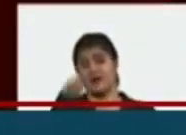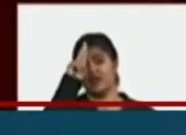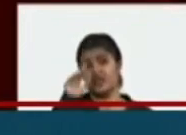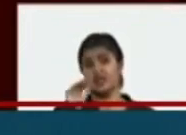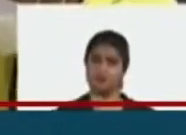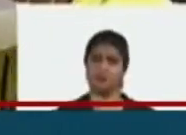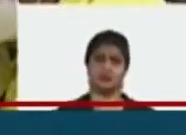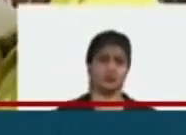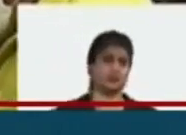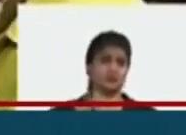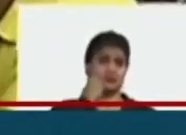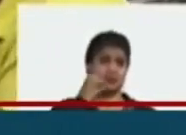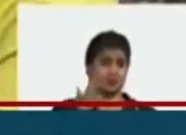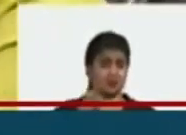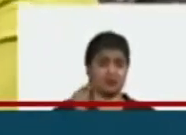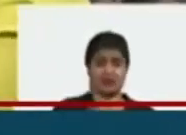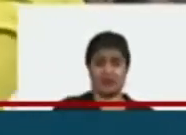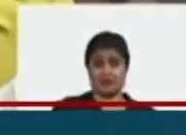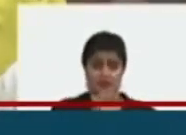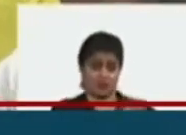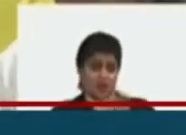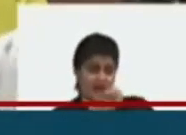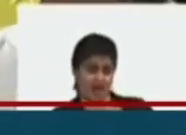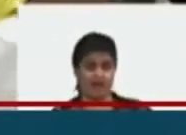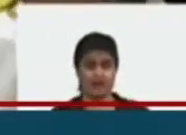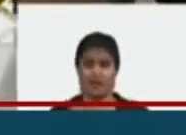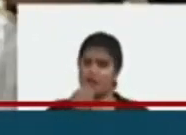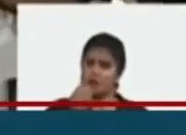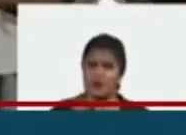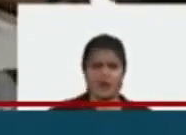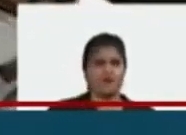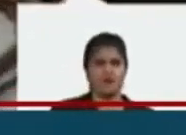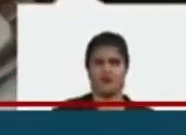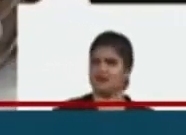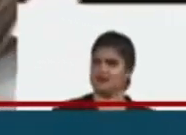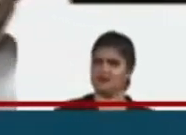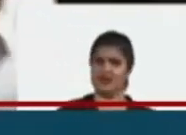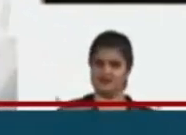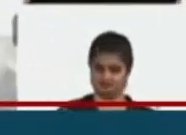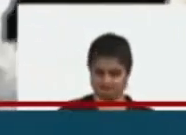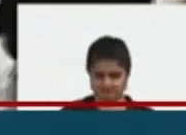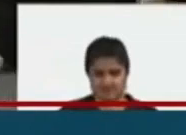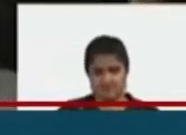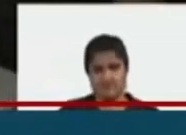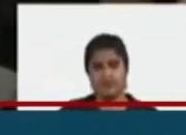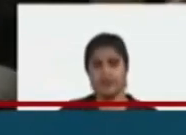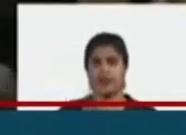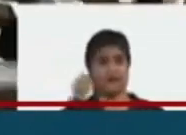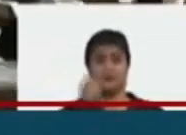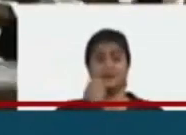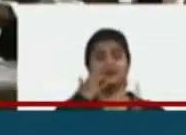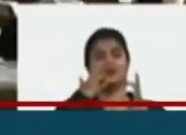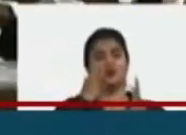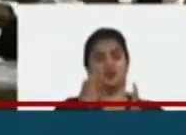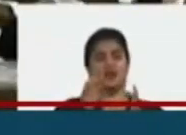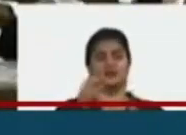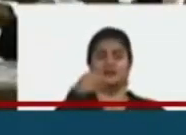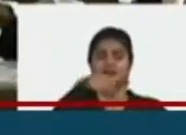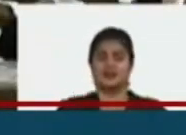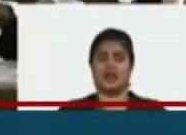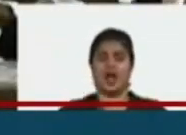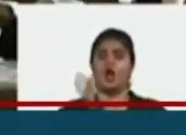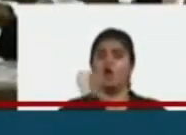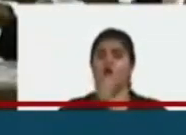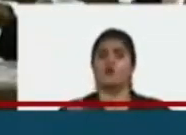performers, and other one for the general protection of cultural heritage and natural heritage site. Cuban President Miguel